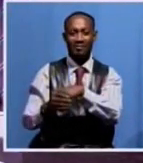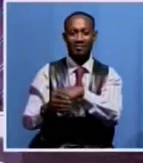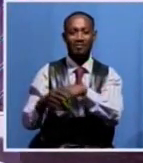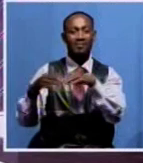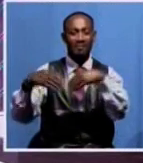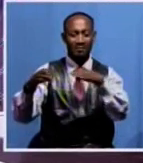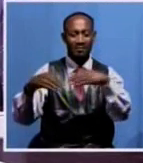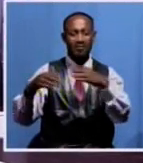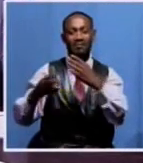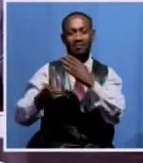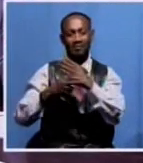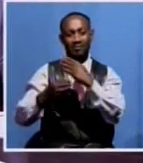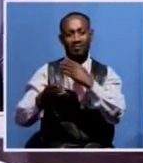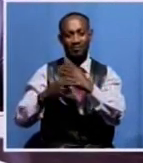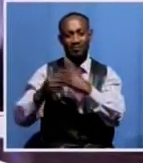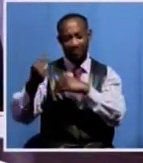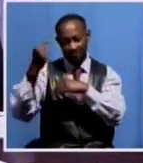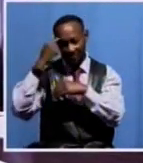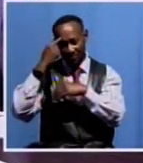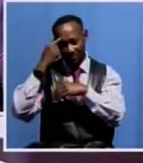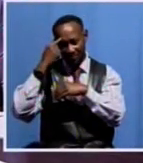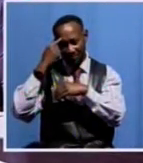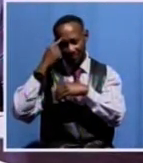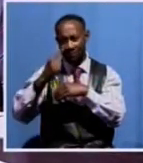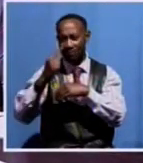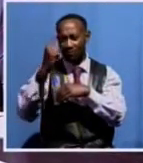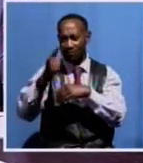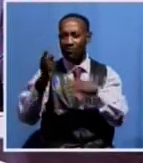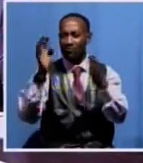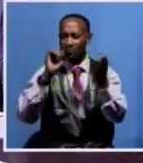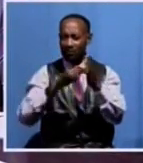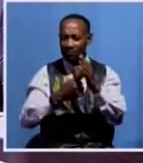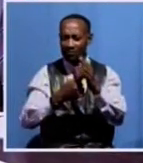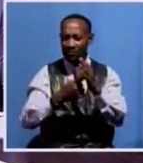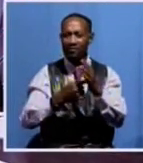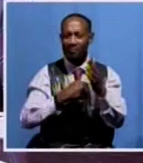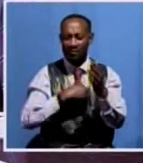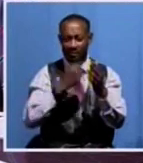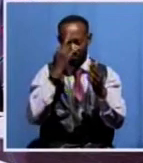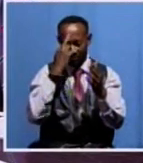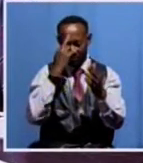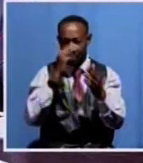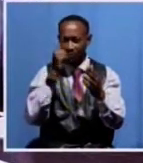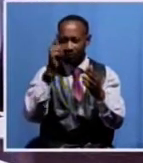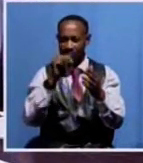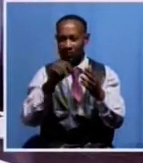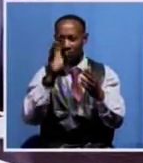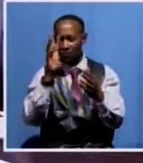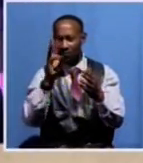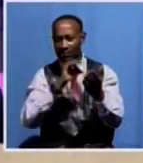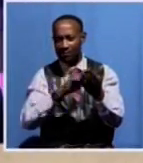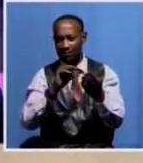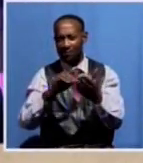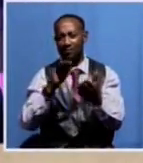savings for government. One of the things that it brought out was that out of the, I think it was 1.6 million people that were